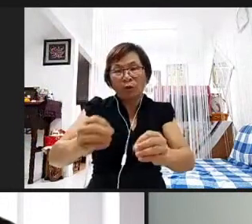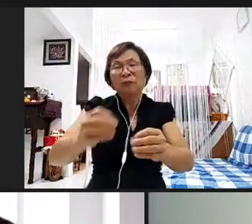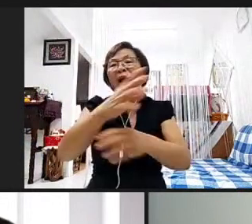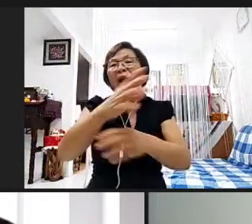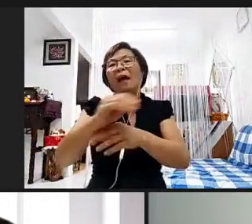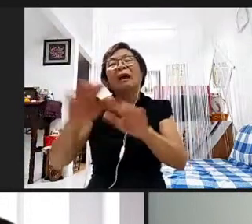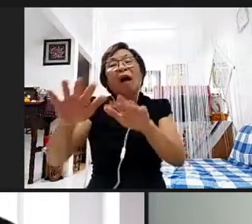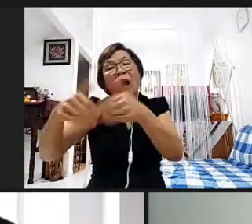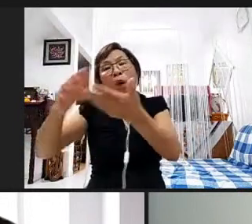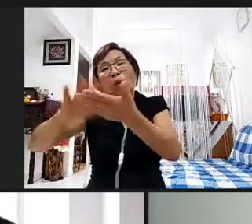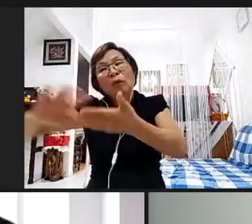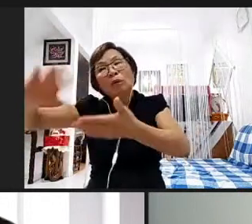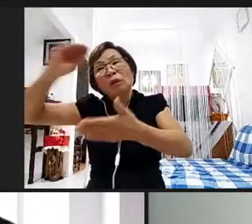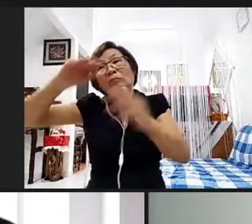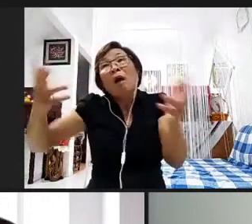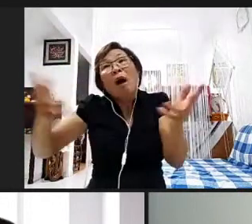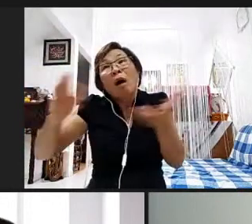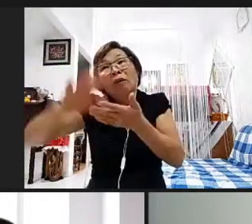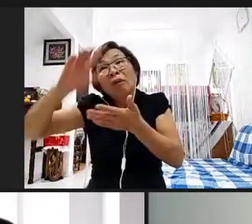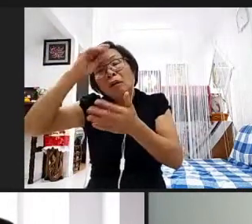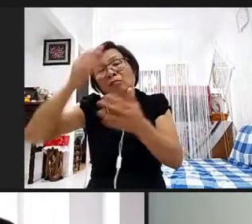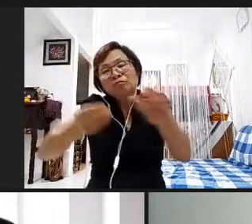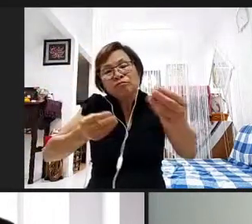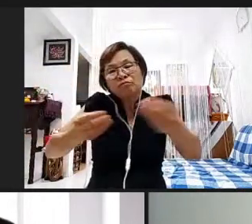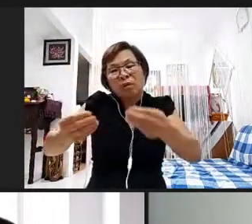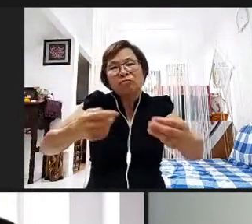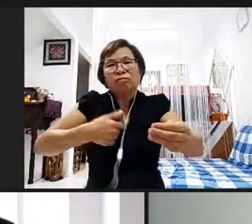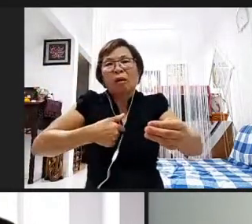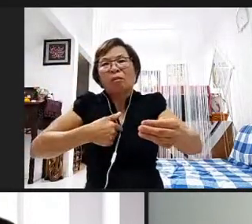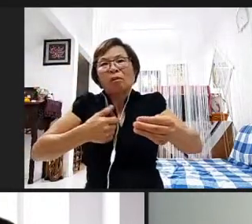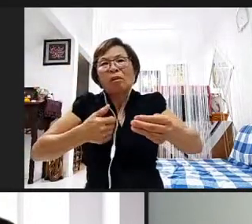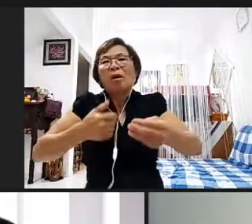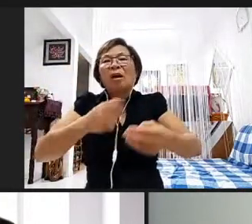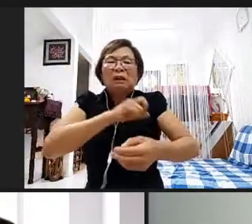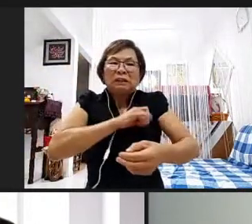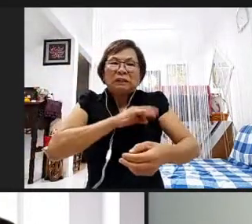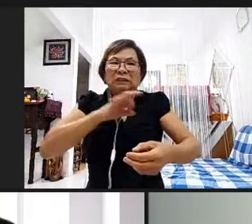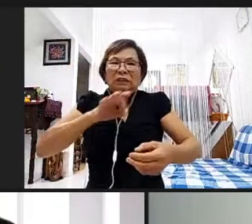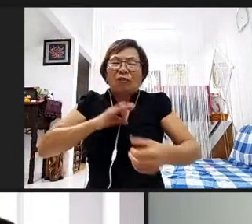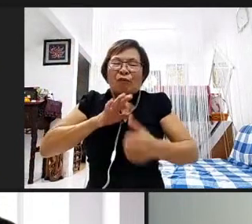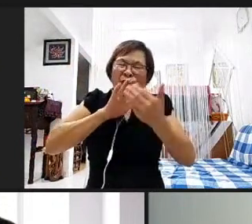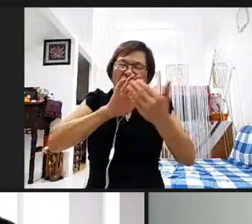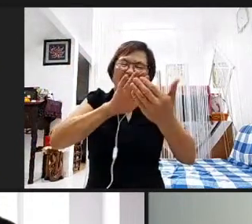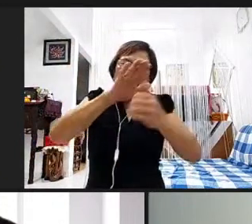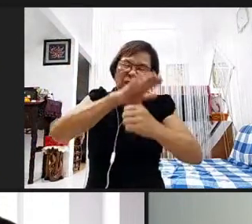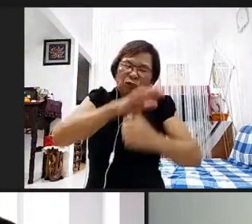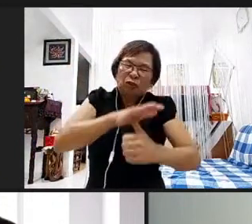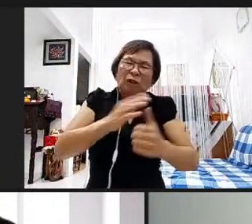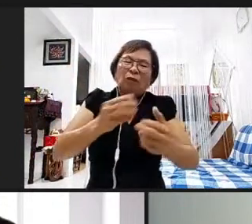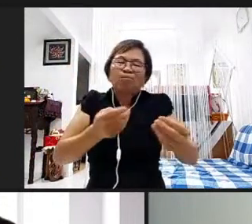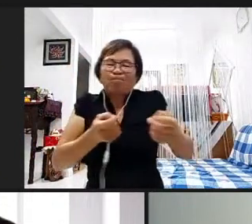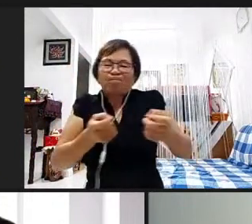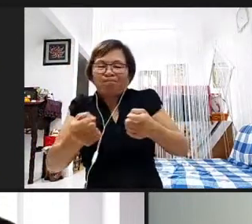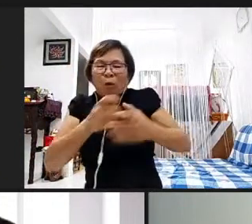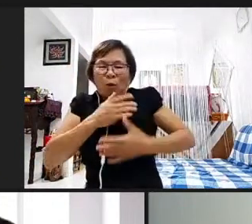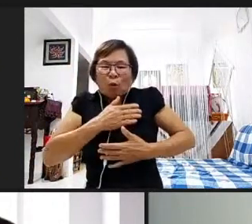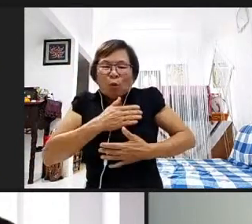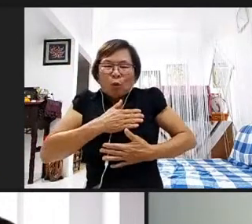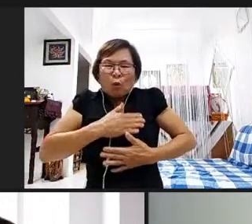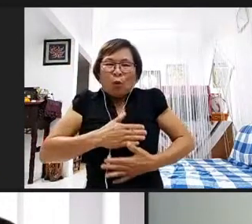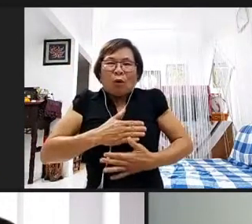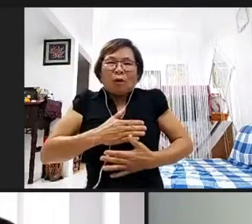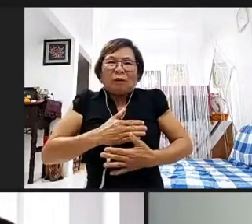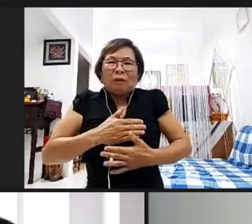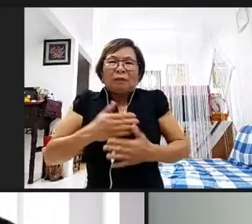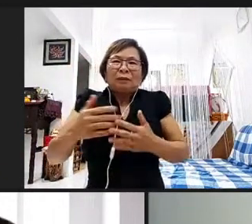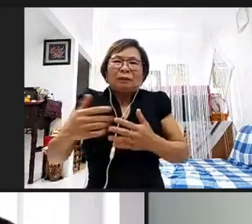actually learn to manage themselves as an employee facing stress, how they can manage interpersonal challenges